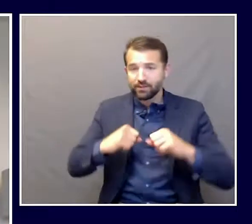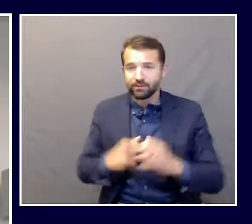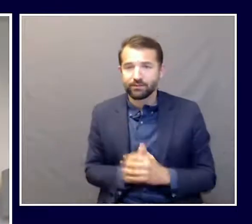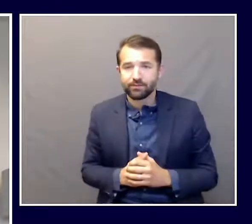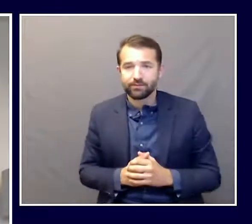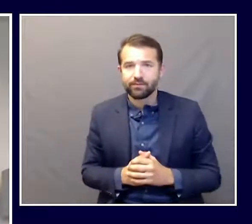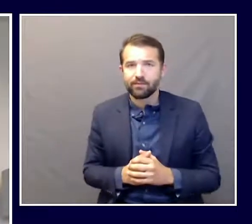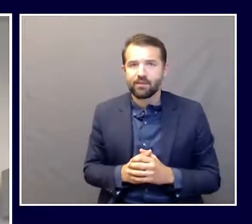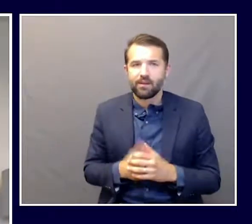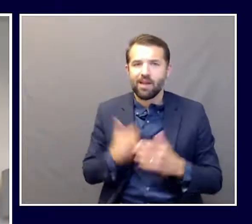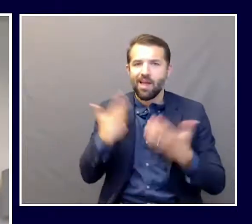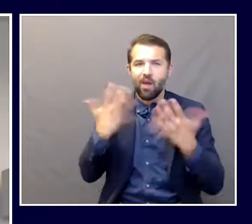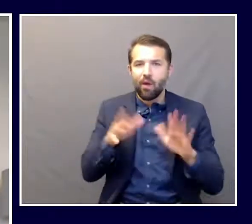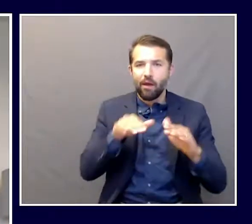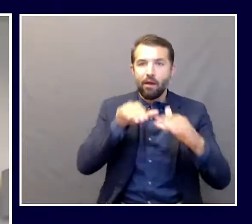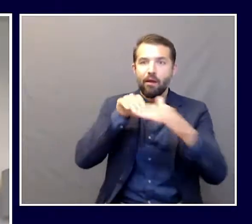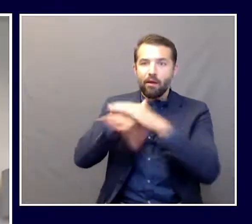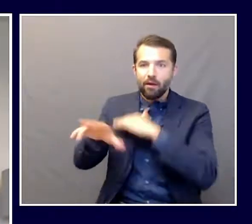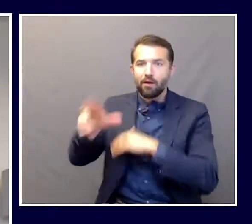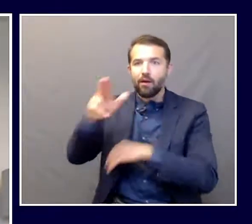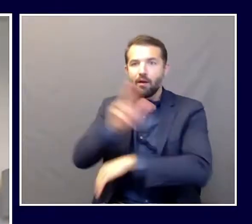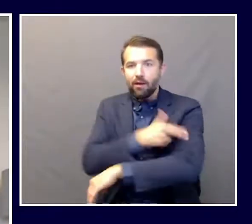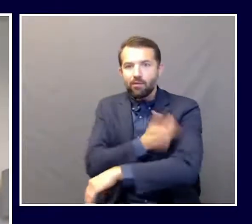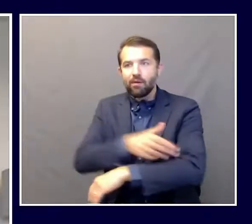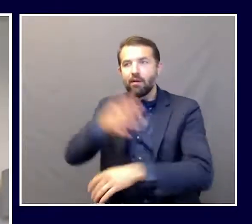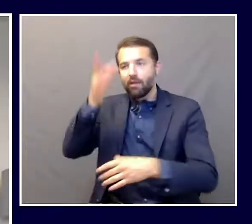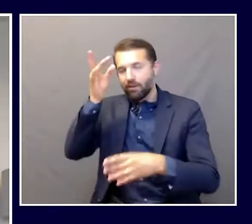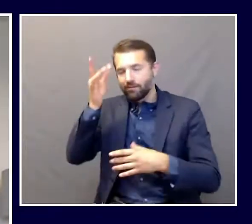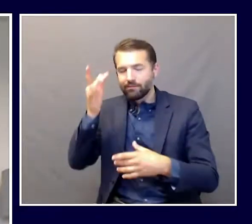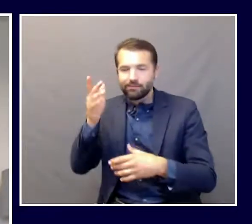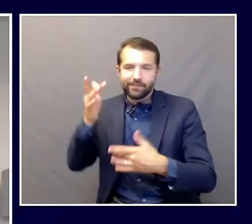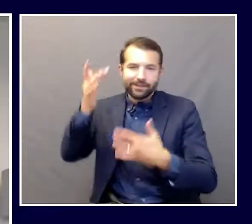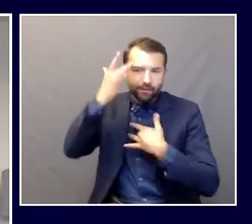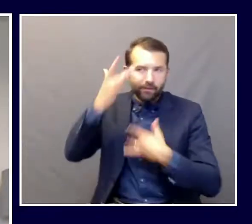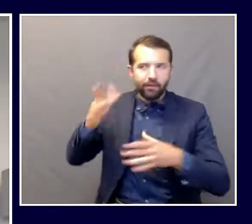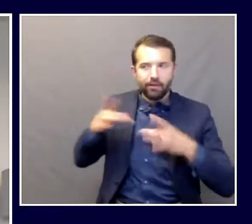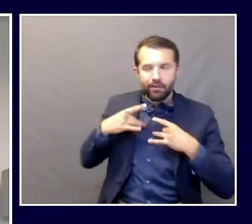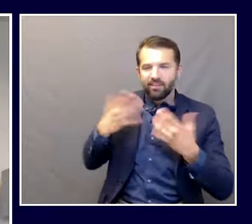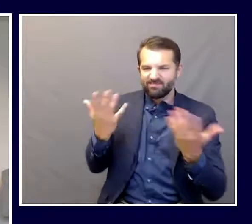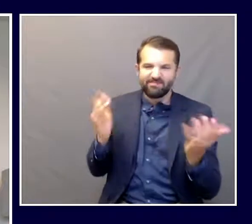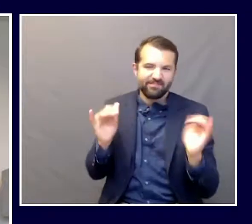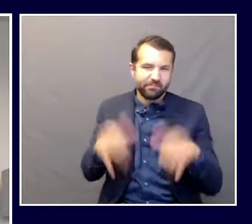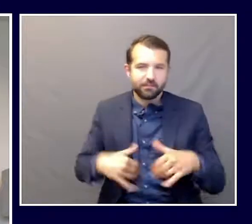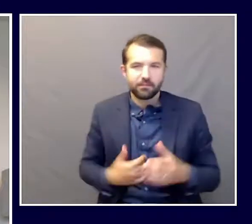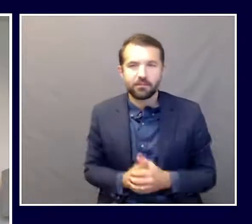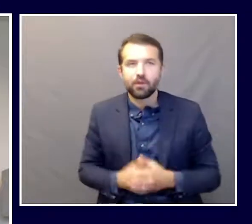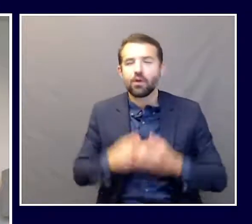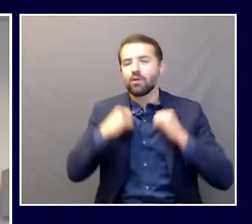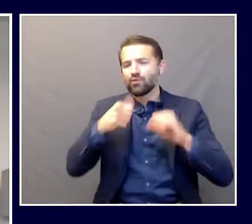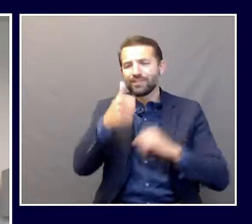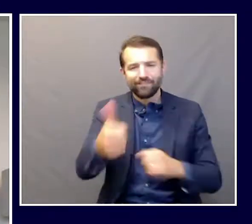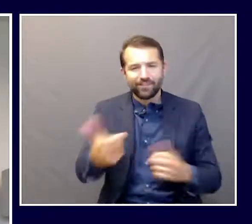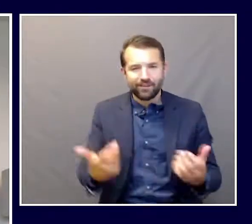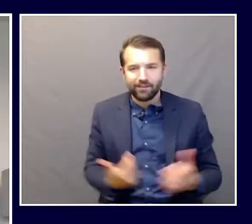time to get vaccinated to protect yourself from potential exposure, as well as to protect your